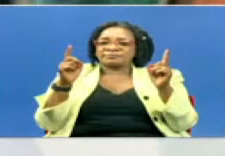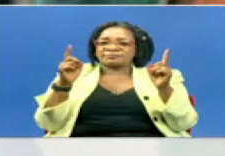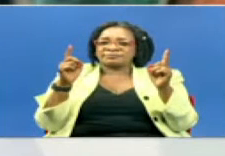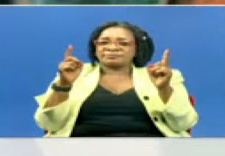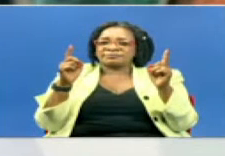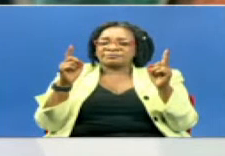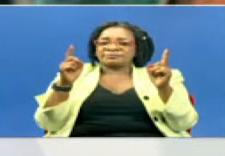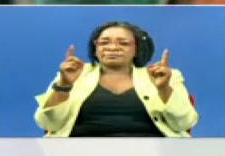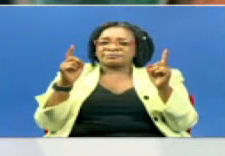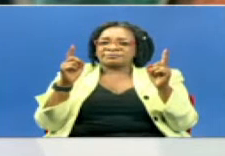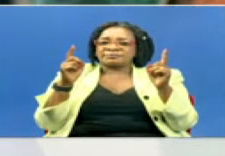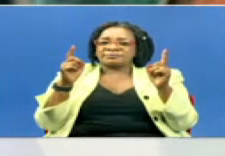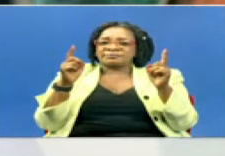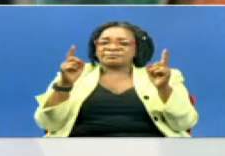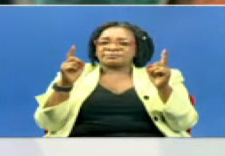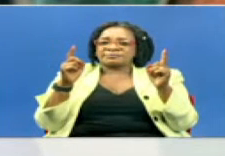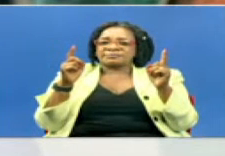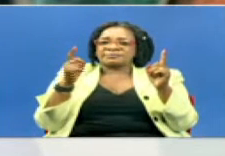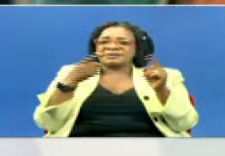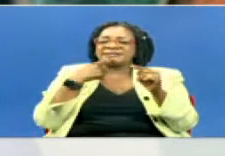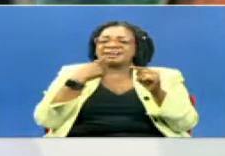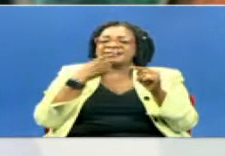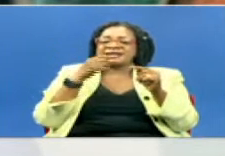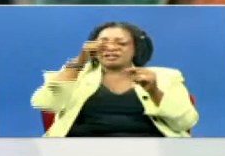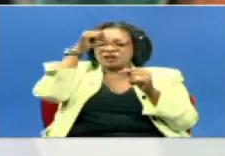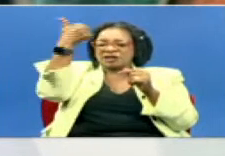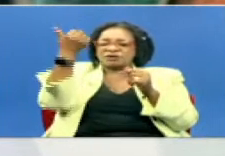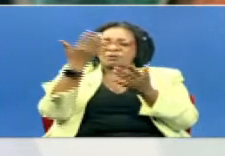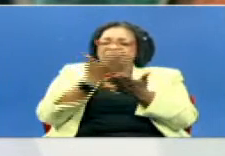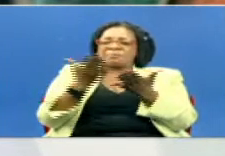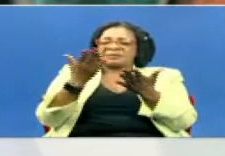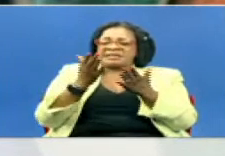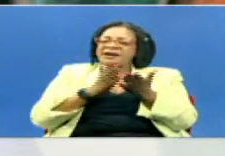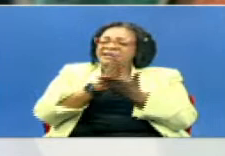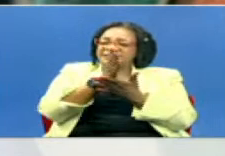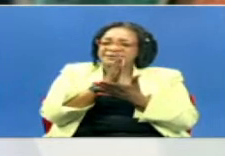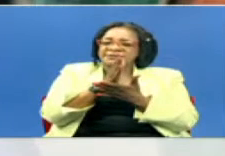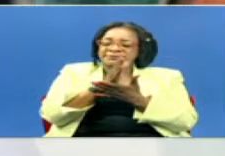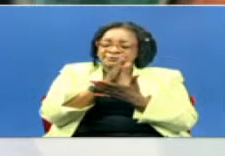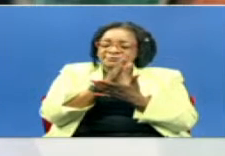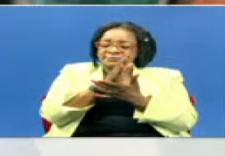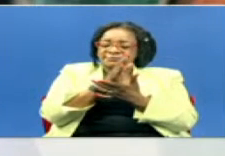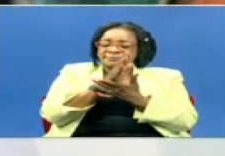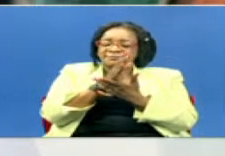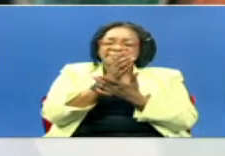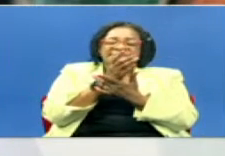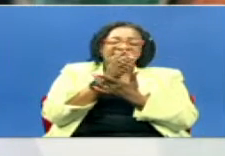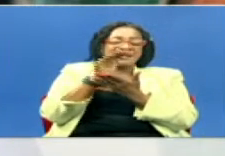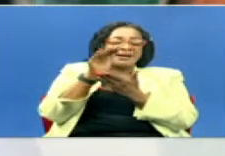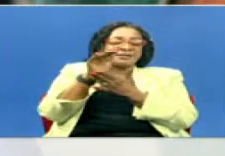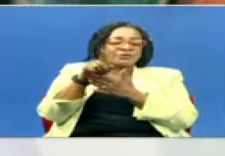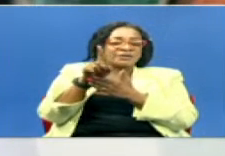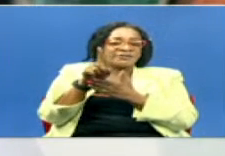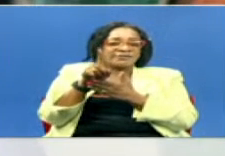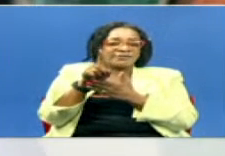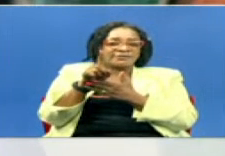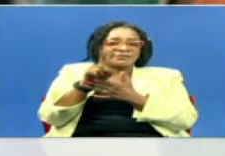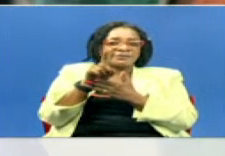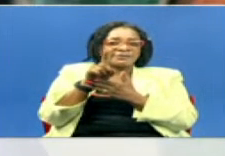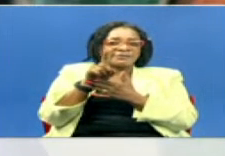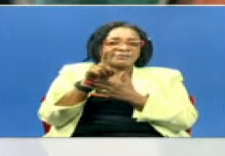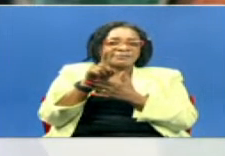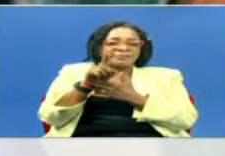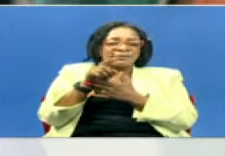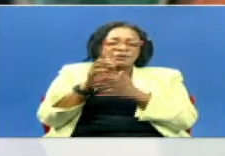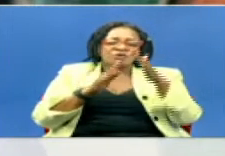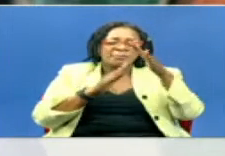pleading intellectual property rights. Now ask yourself, is the Supreme Court